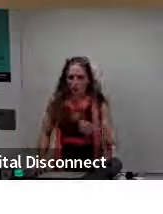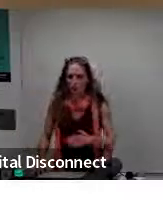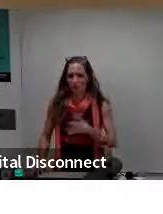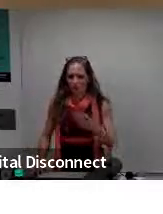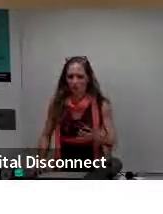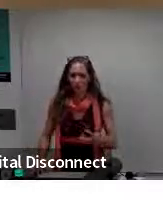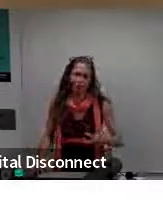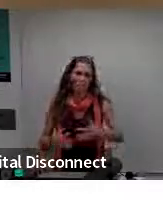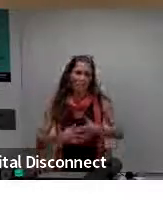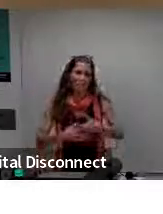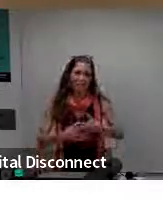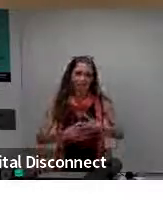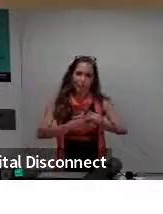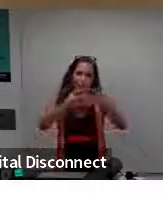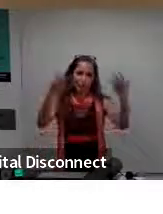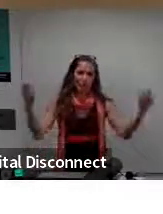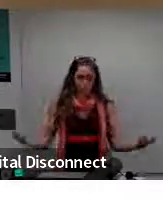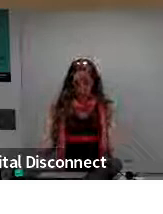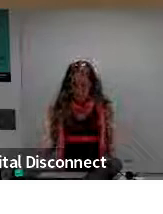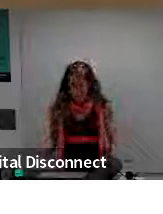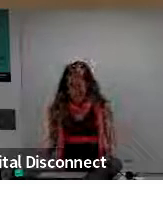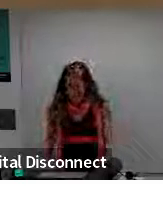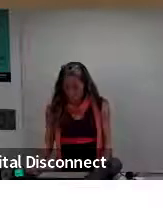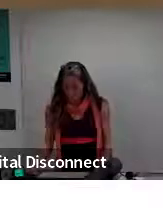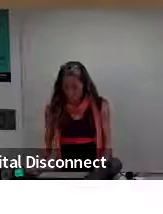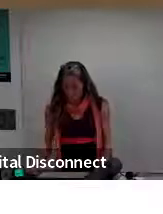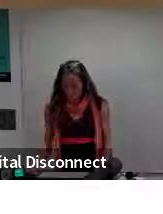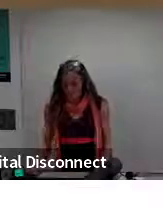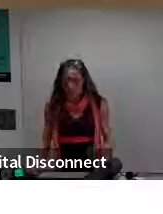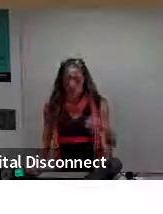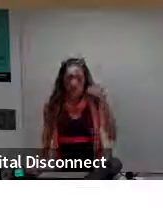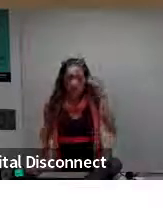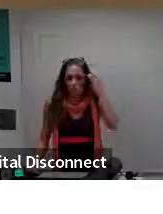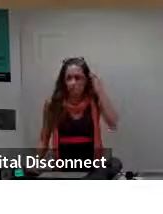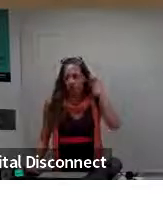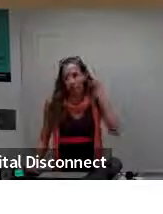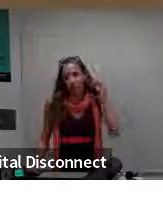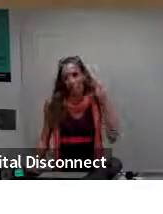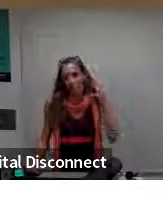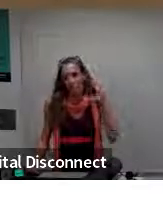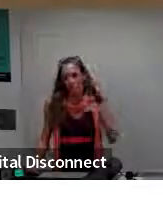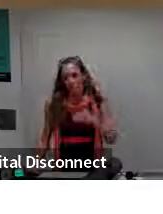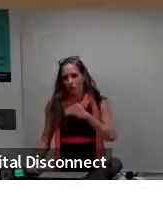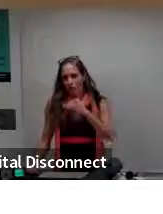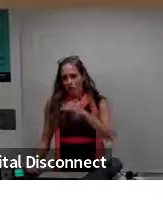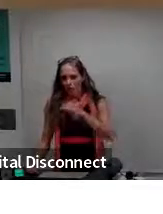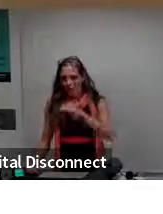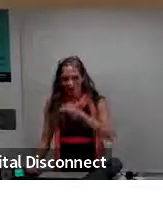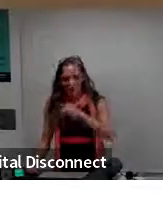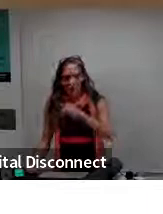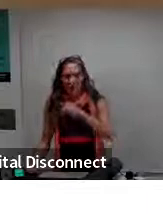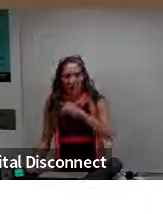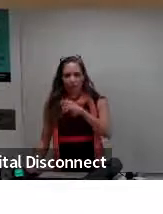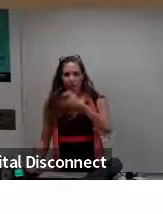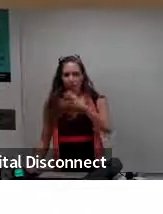or experiences that are often heard, can represent a wide variety of their experiences, but that those experiences of the disadvantaged or the